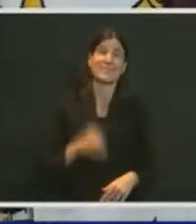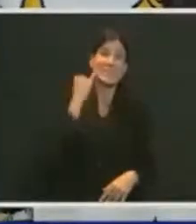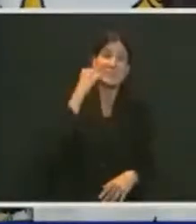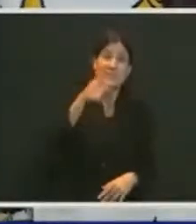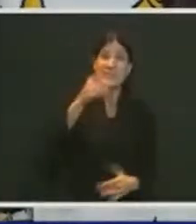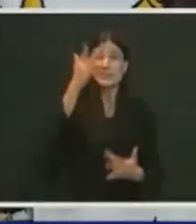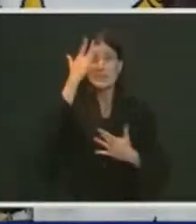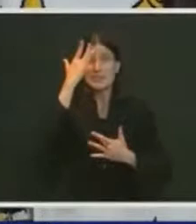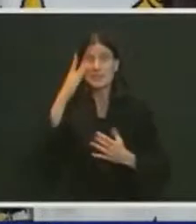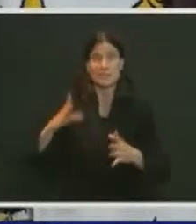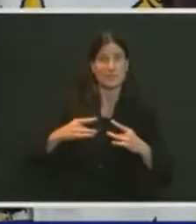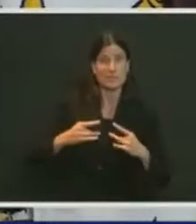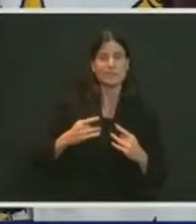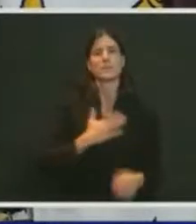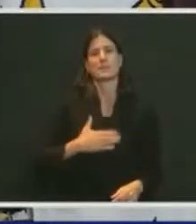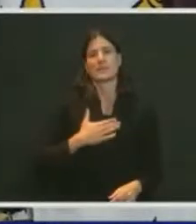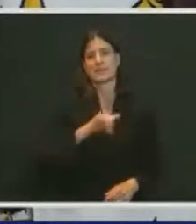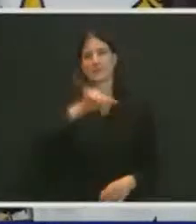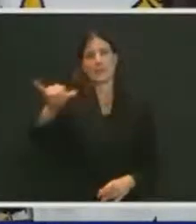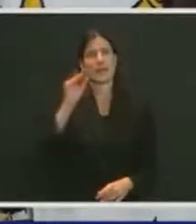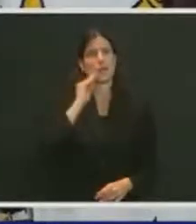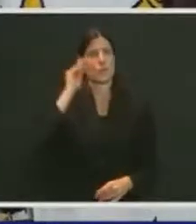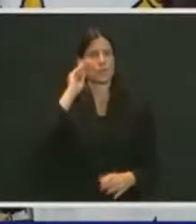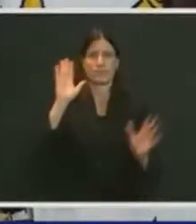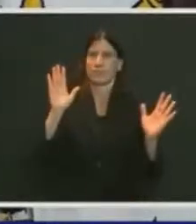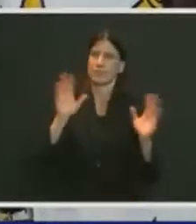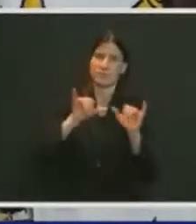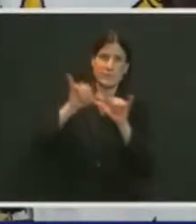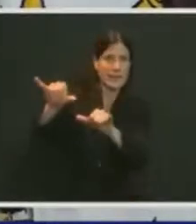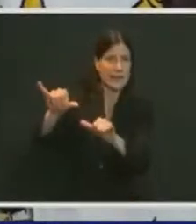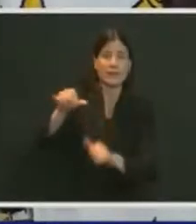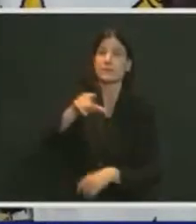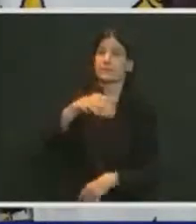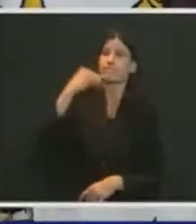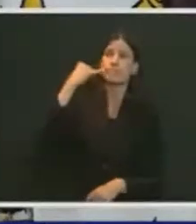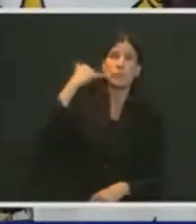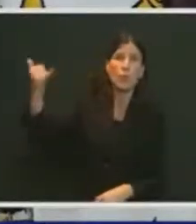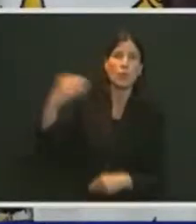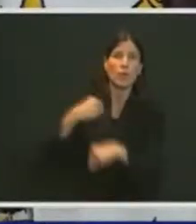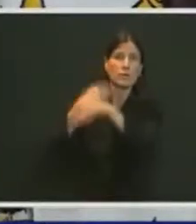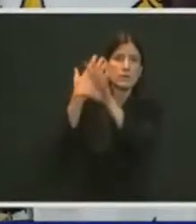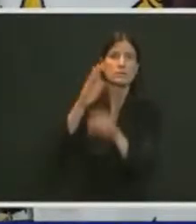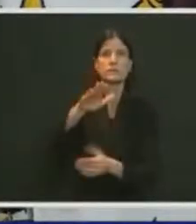Get tested quickly if you're sick, and if you're positive, get into isolation.